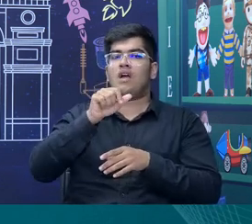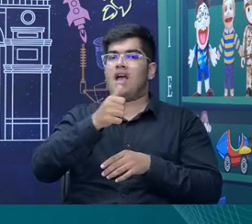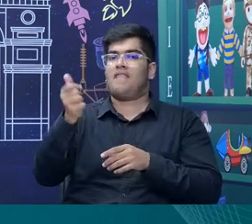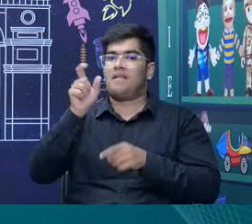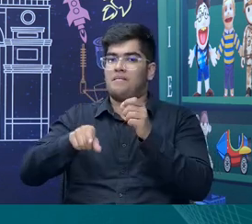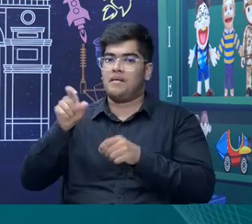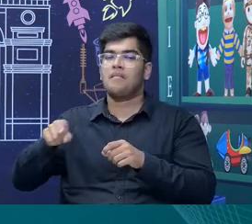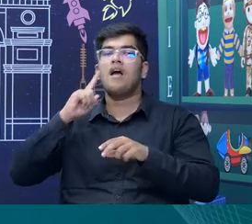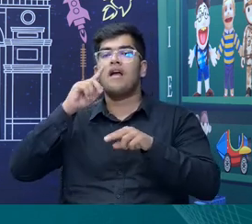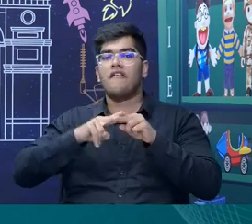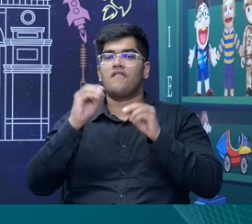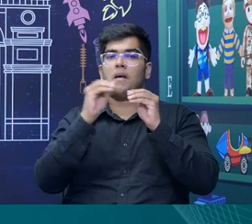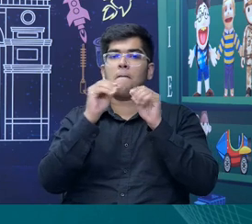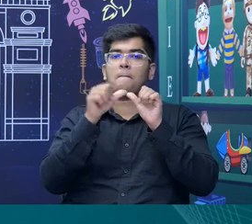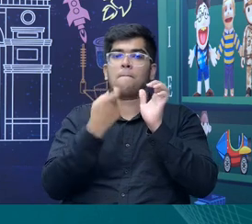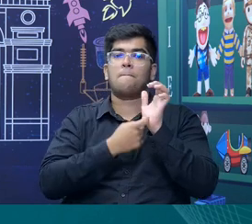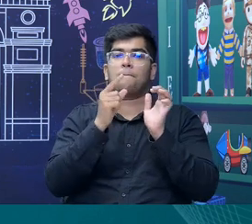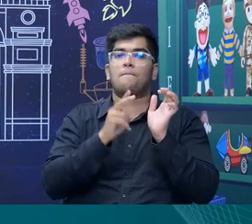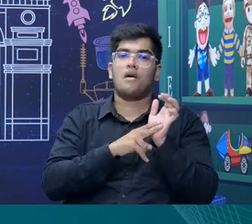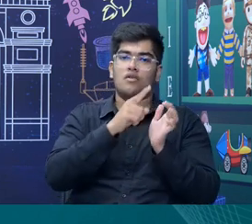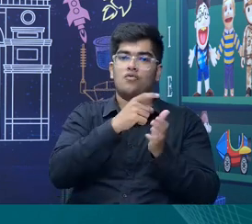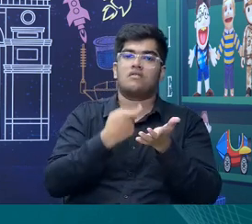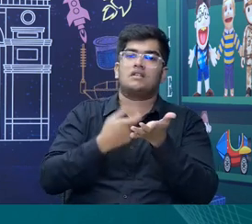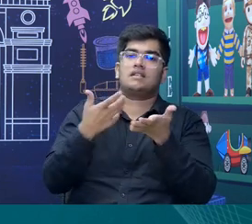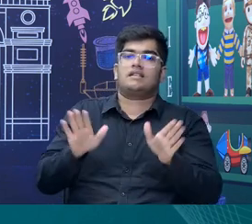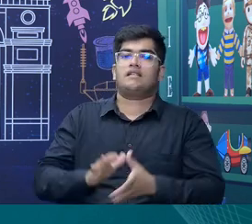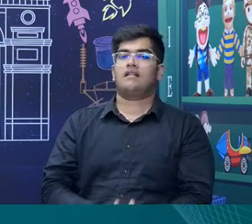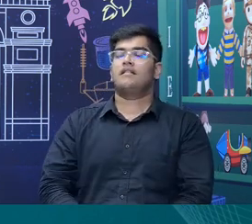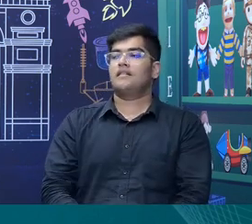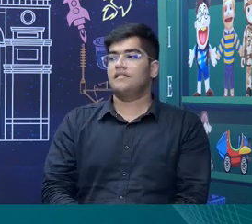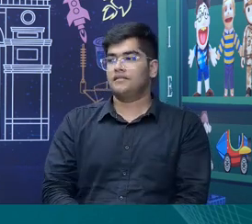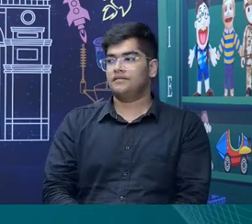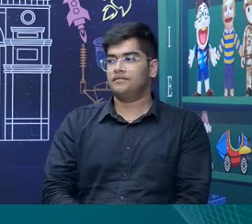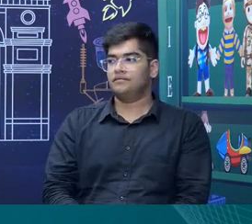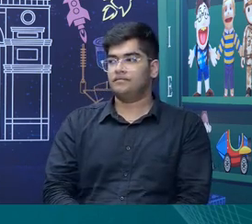now we'll just do this activity right now see this